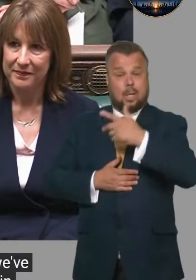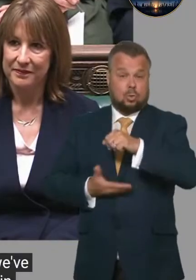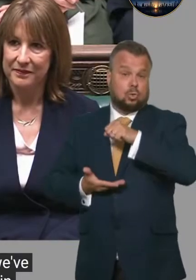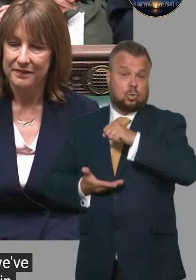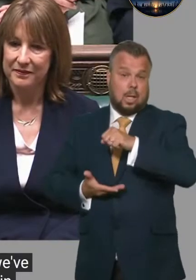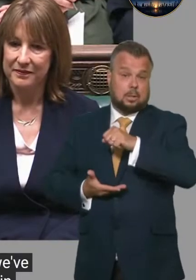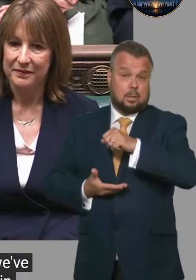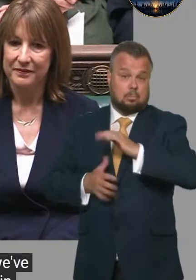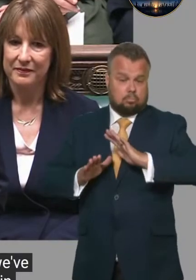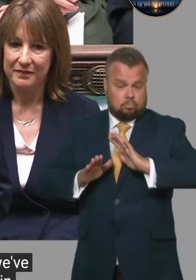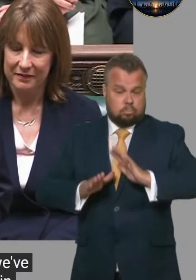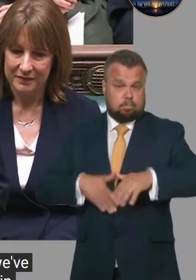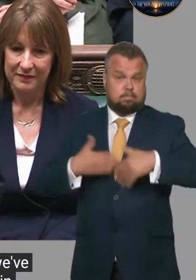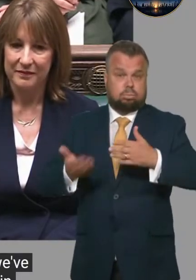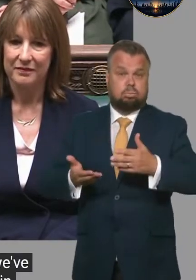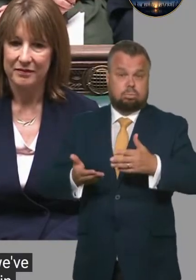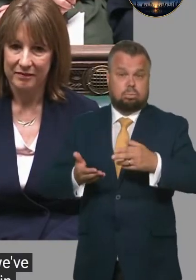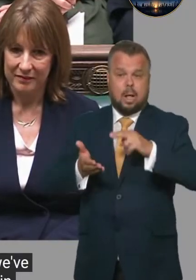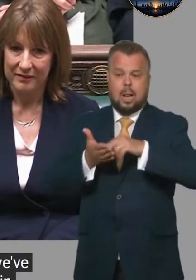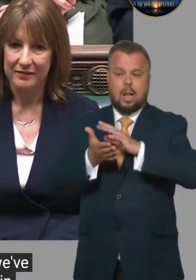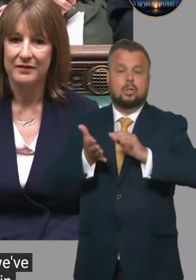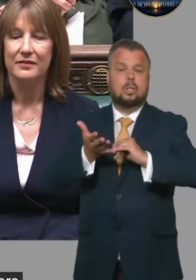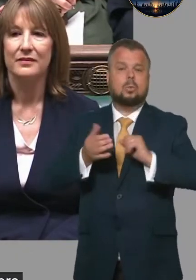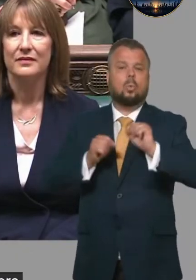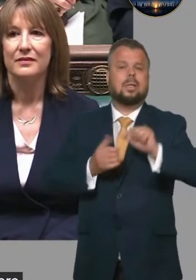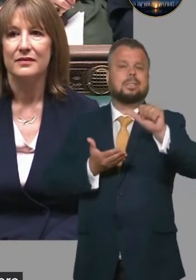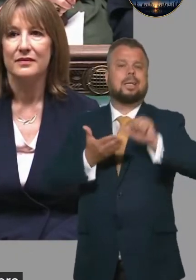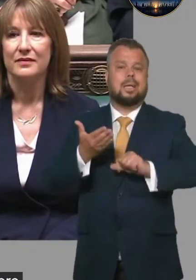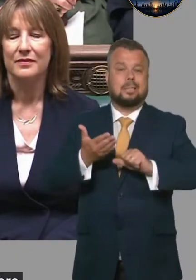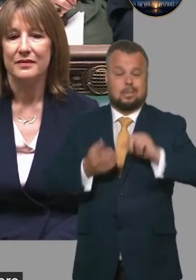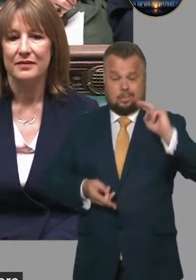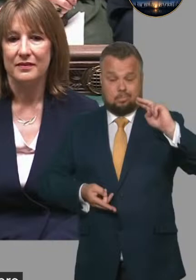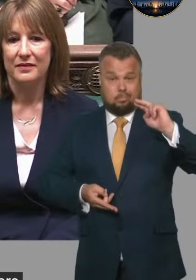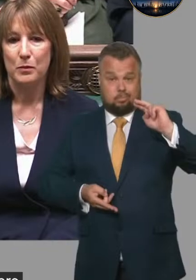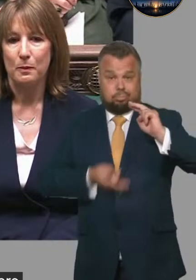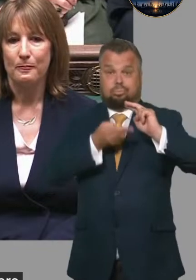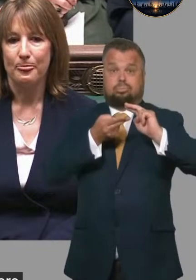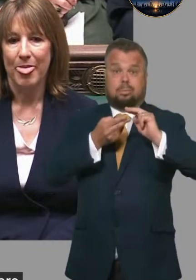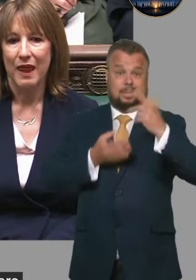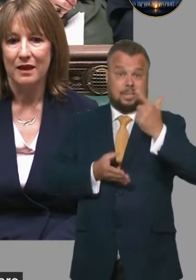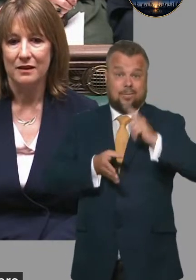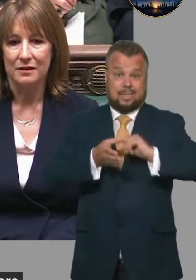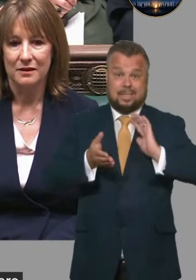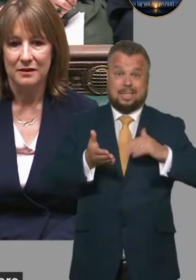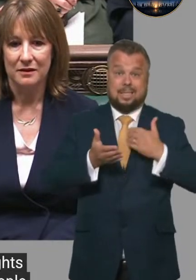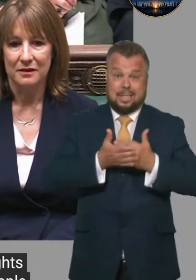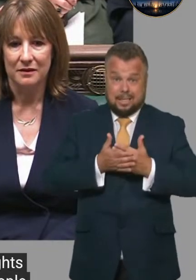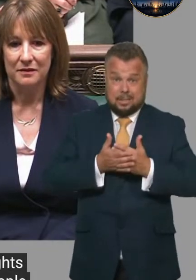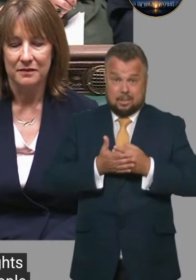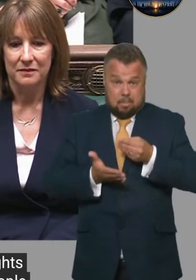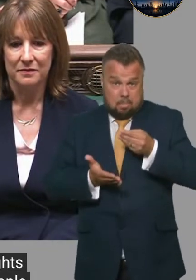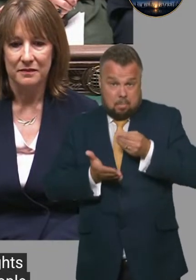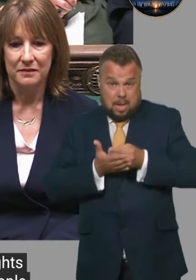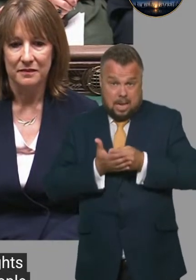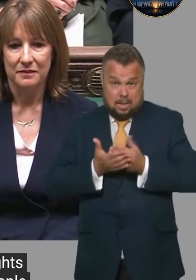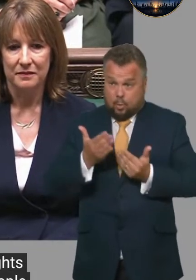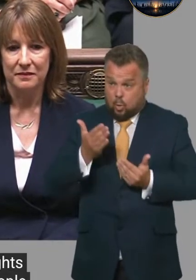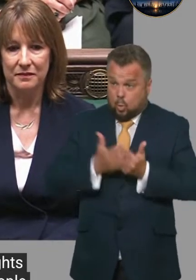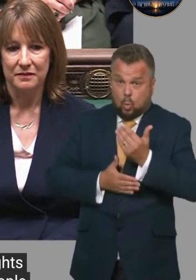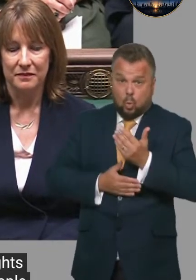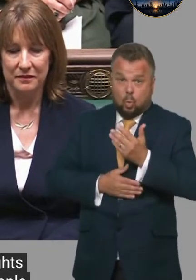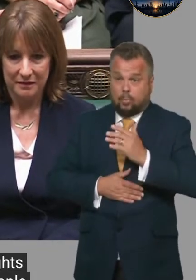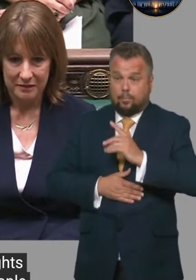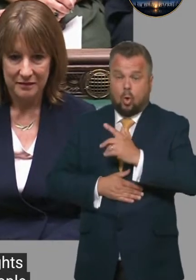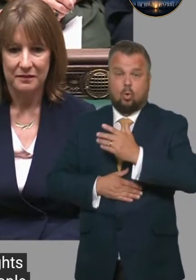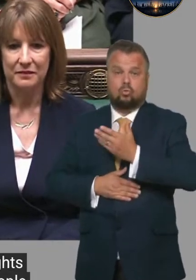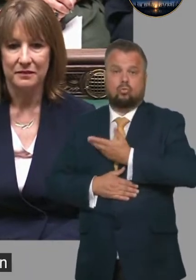we're lifting 500,000 children out of poverty. Mr. Speaker, the test for every Prime Minister is handing over the country in